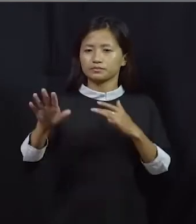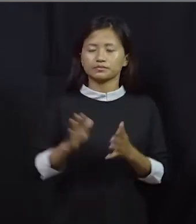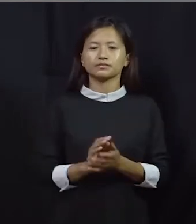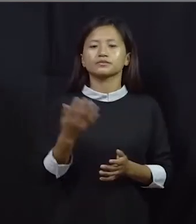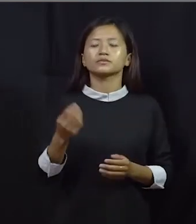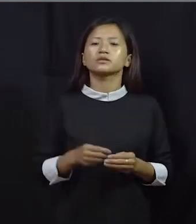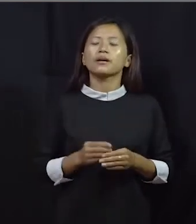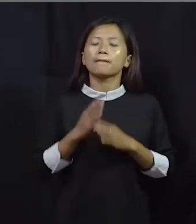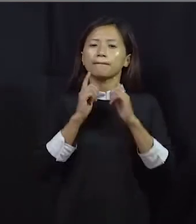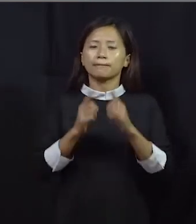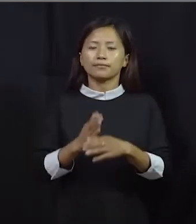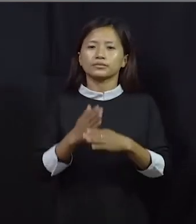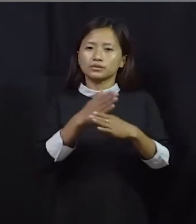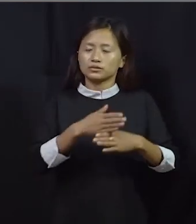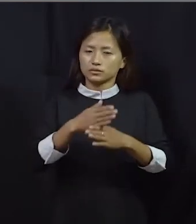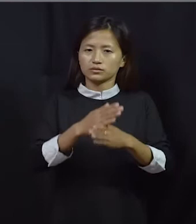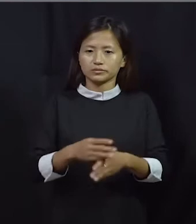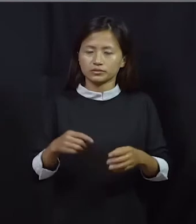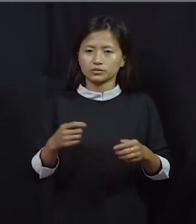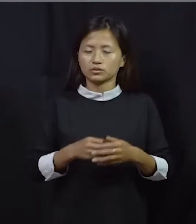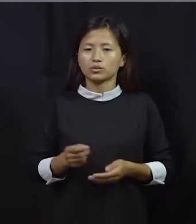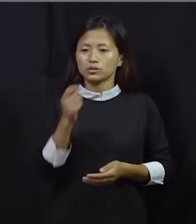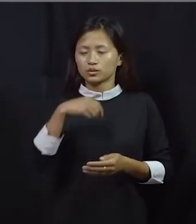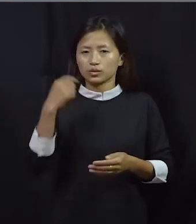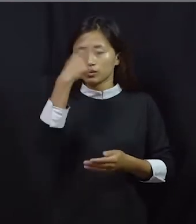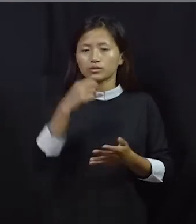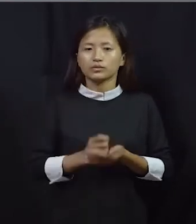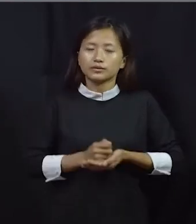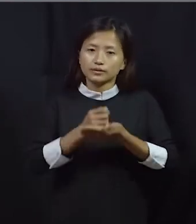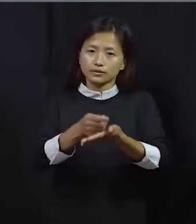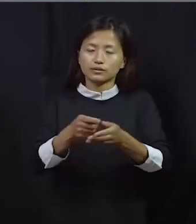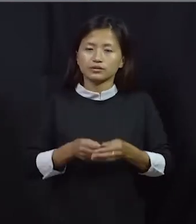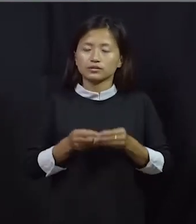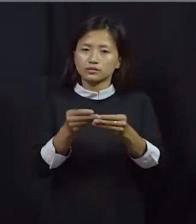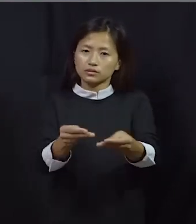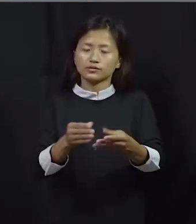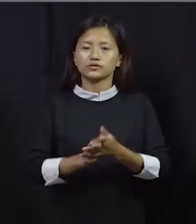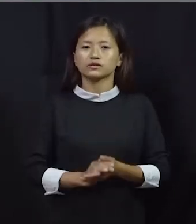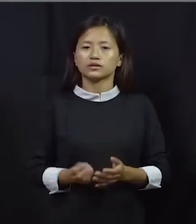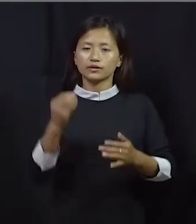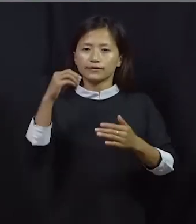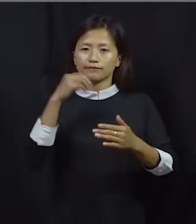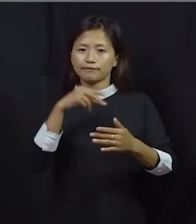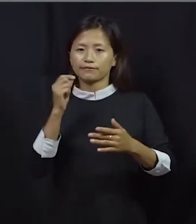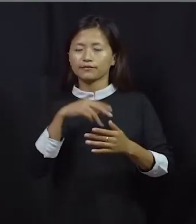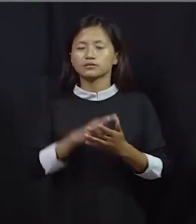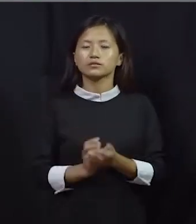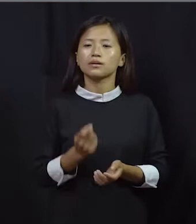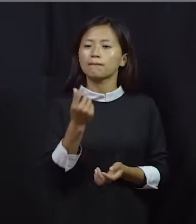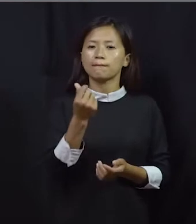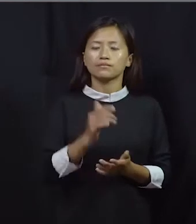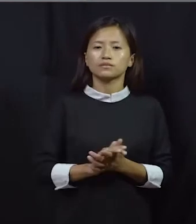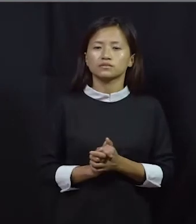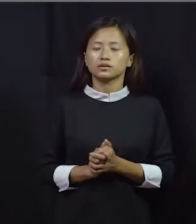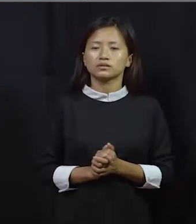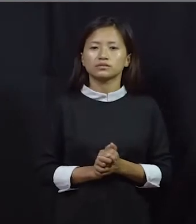among the partners of the firm who contributes and who invest their money and